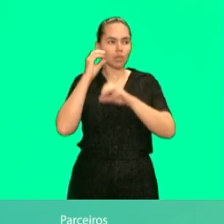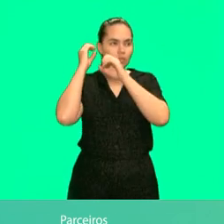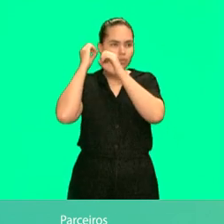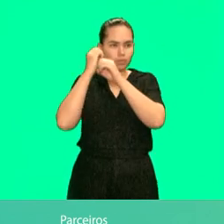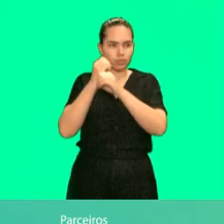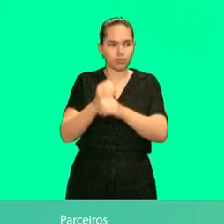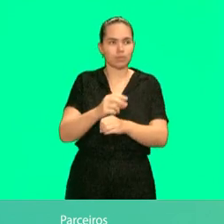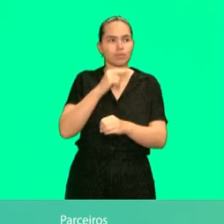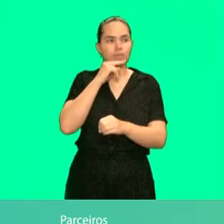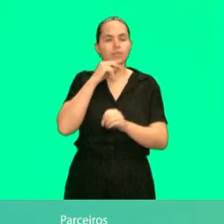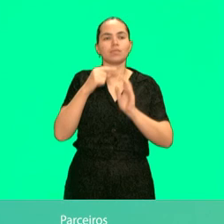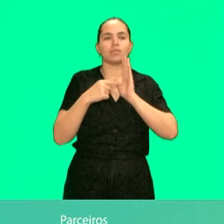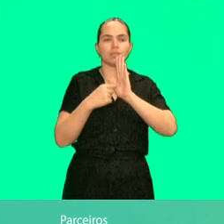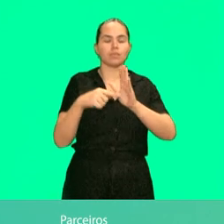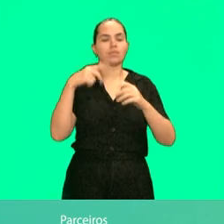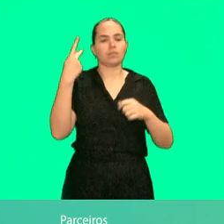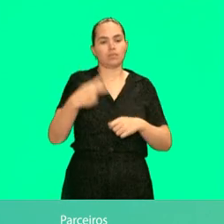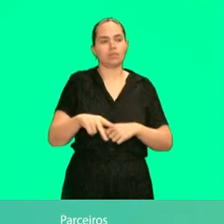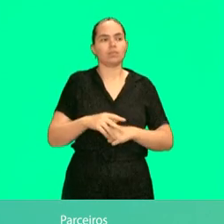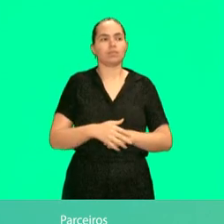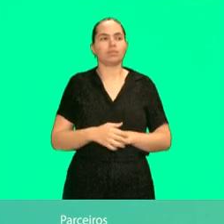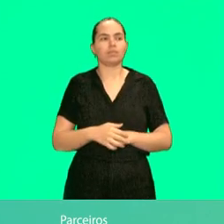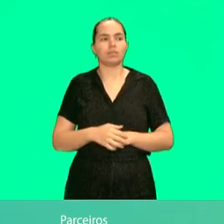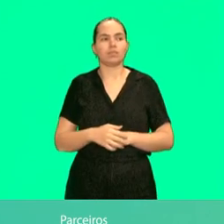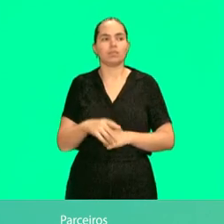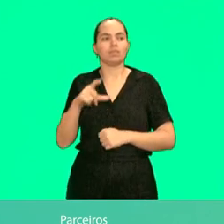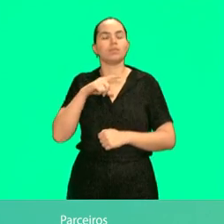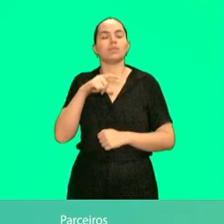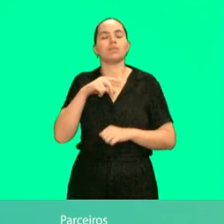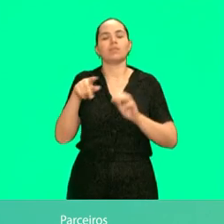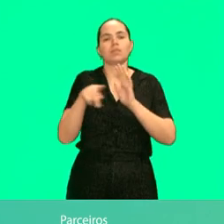And Ceará has a lot of sugarcane